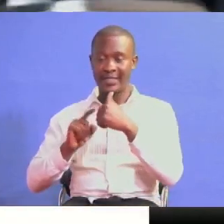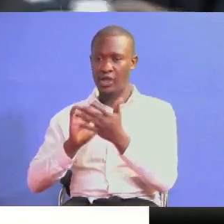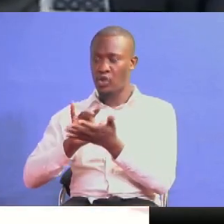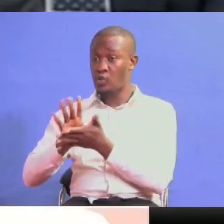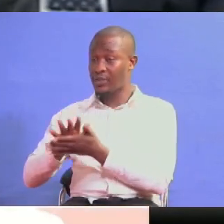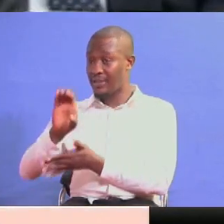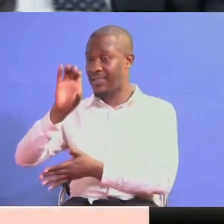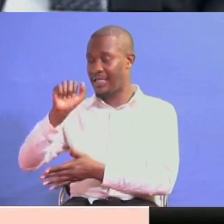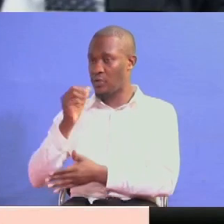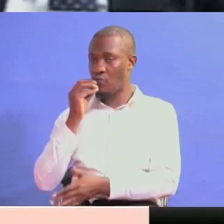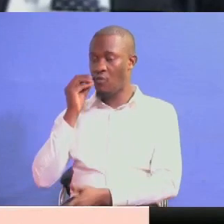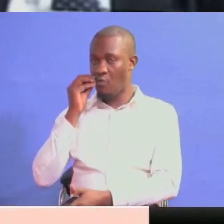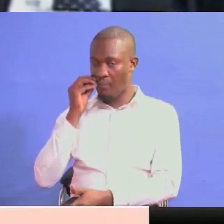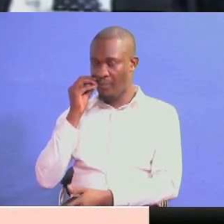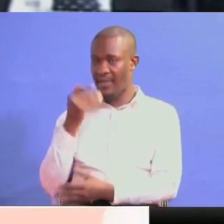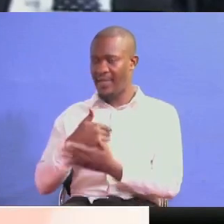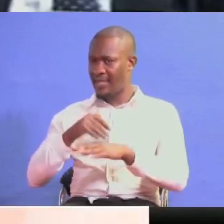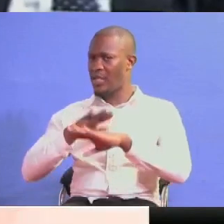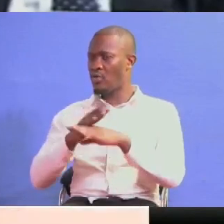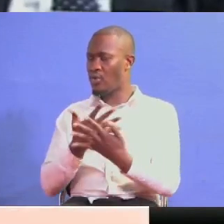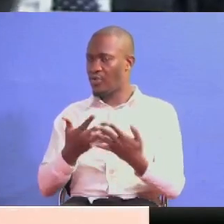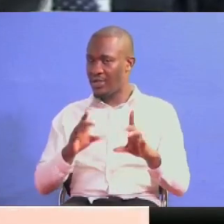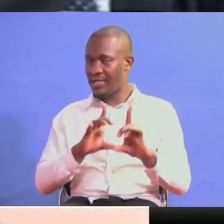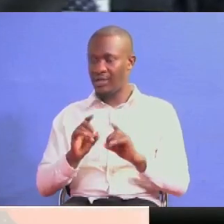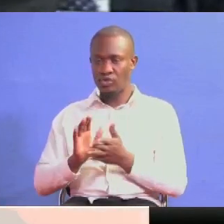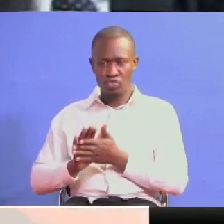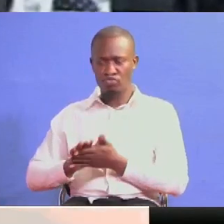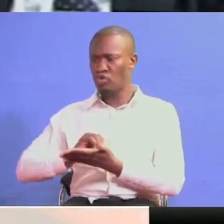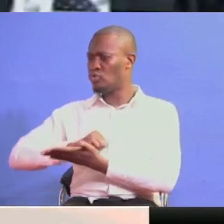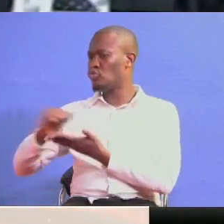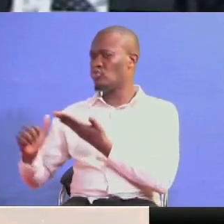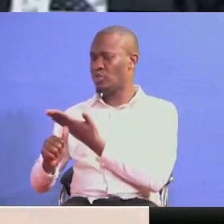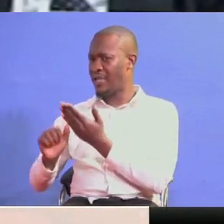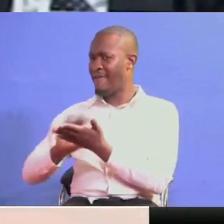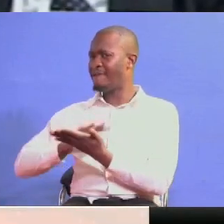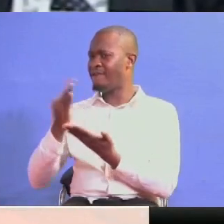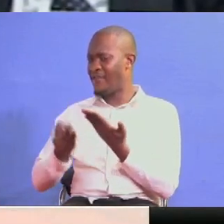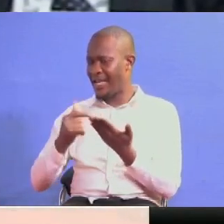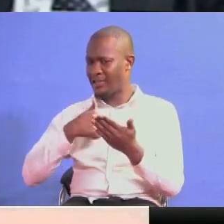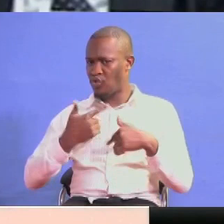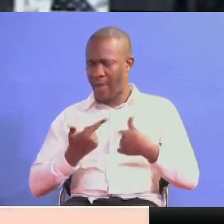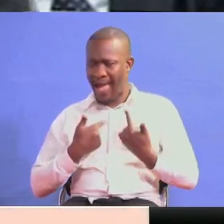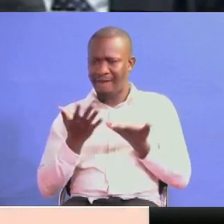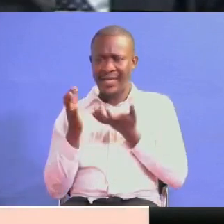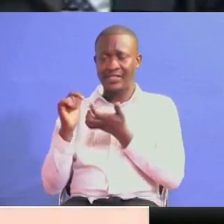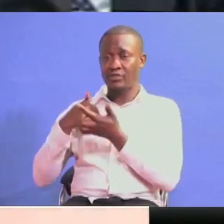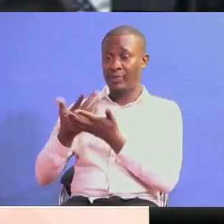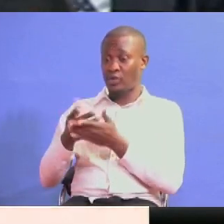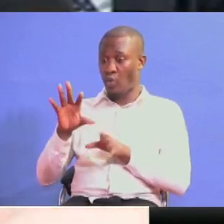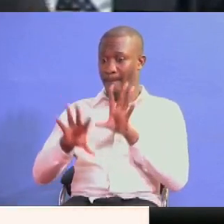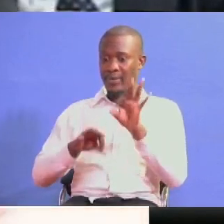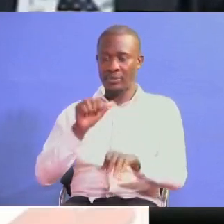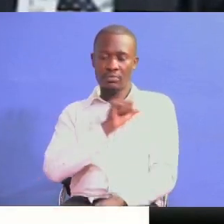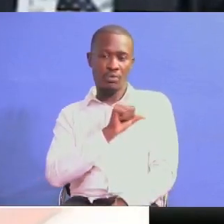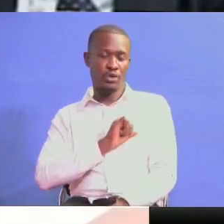home, the decent thing he should have done was to resign. Failure to resign, we would have expected the appointing authority